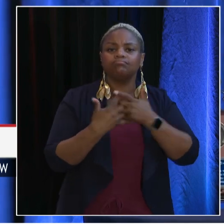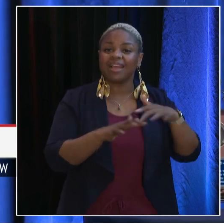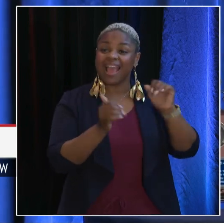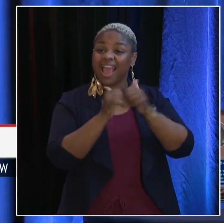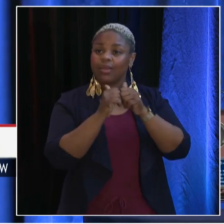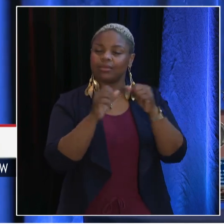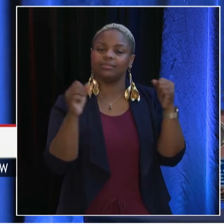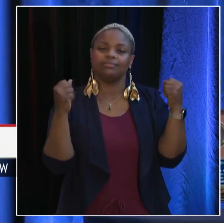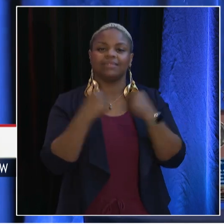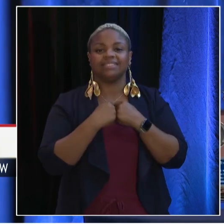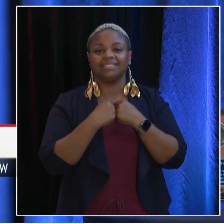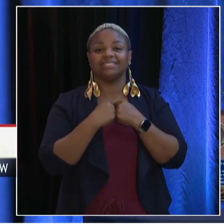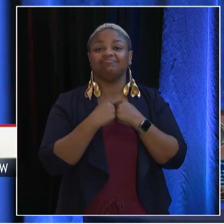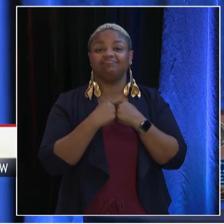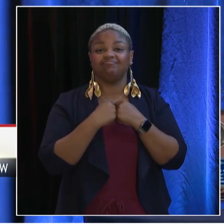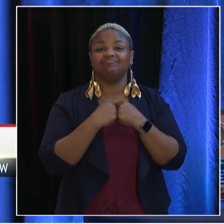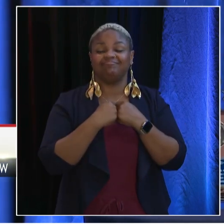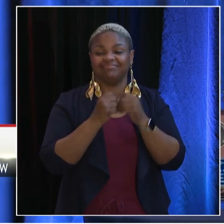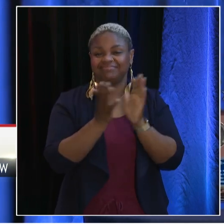of applause.